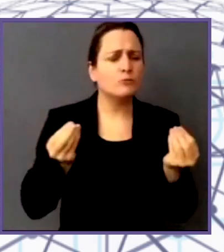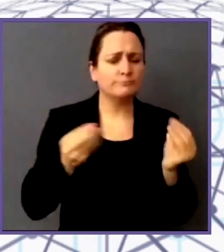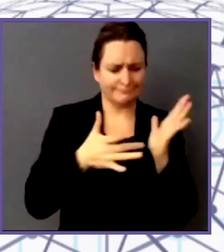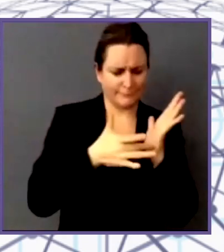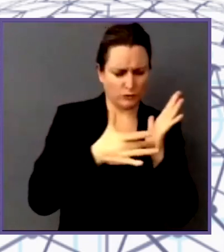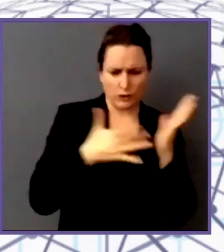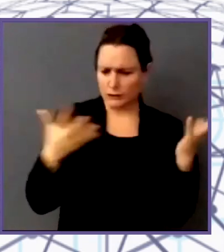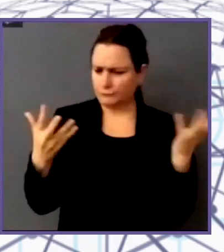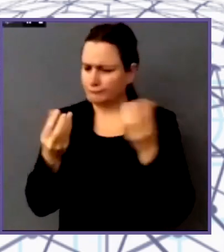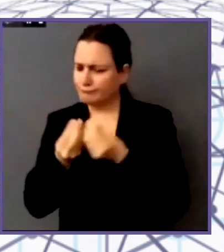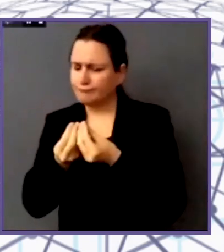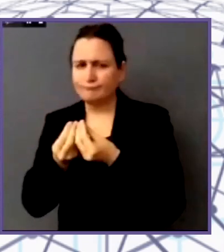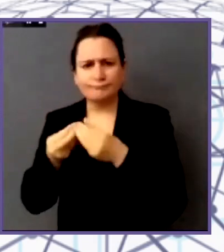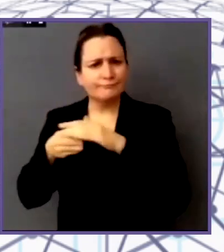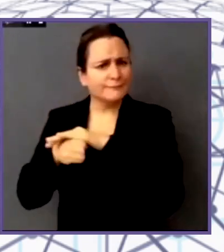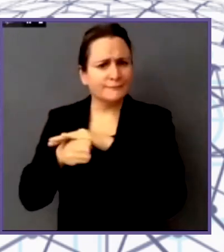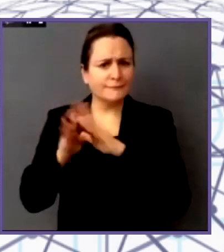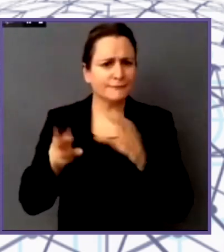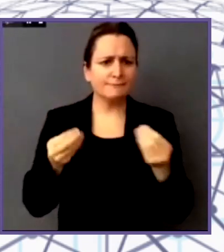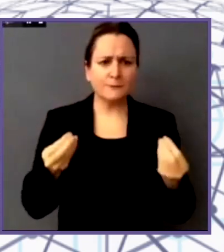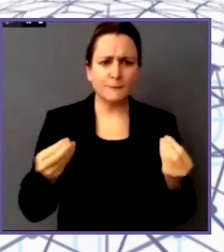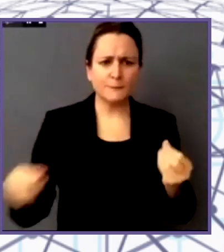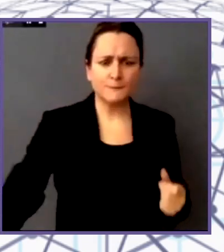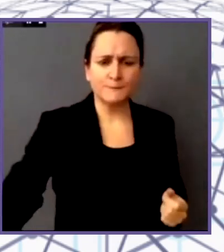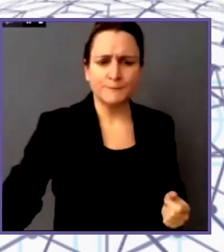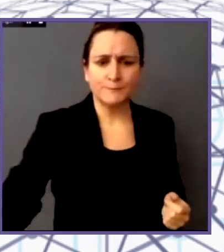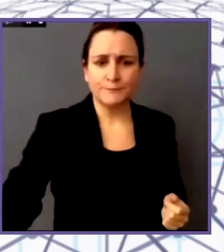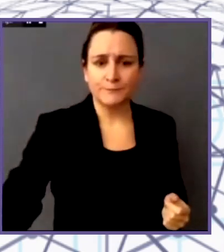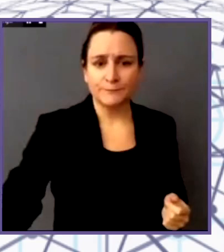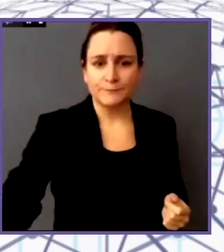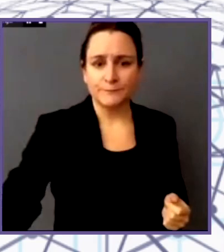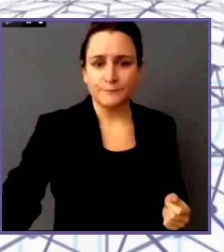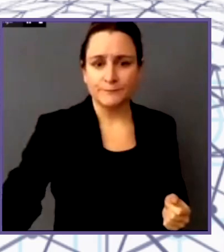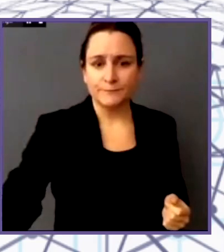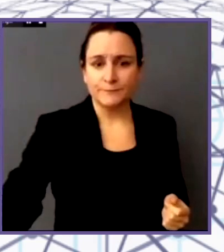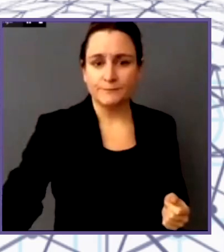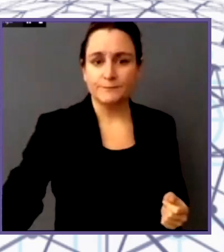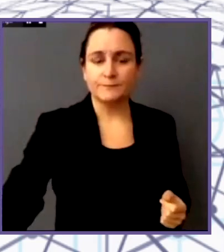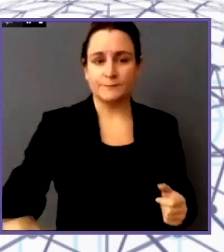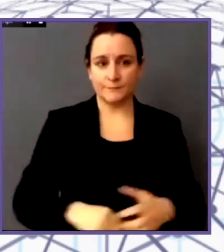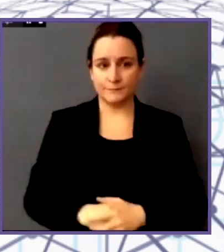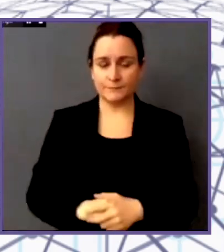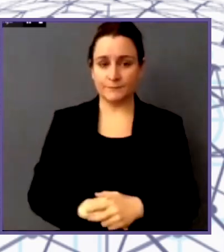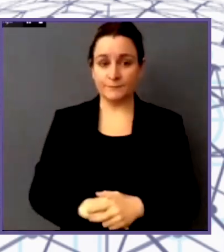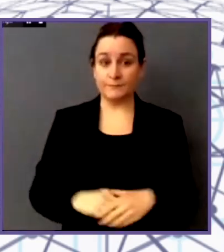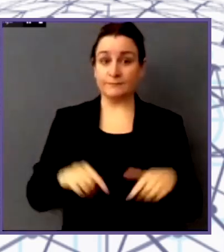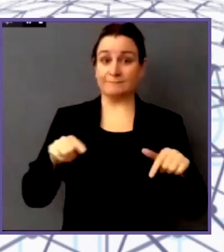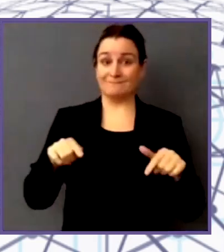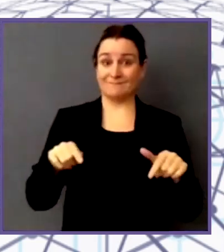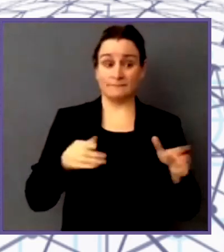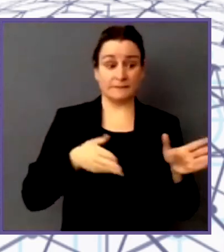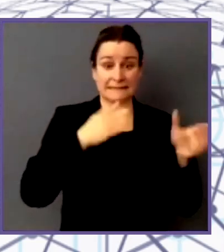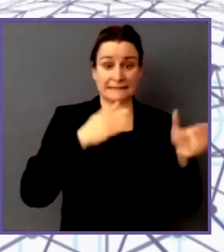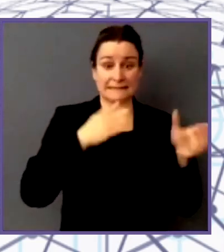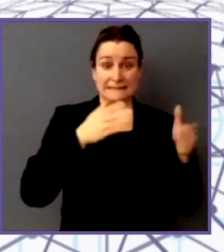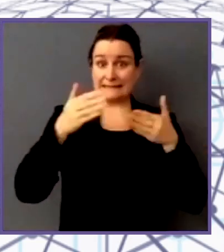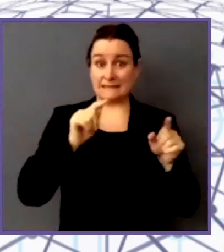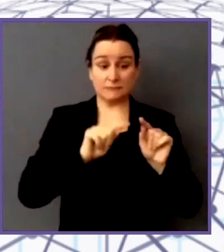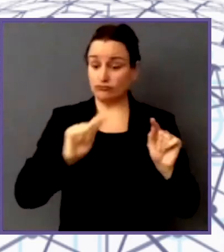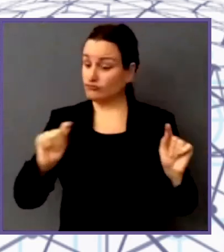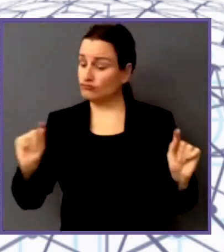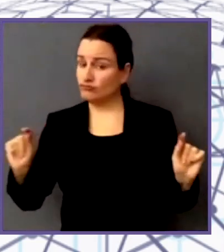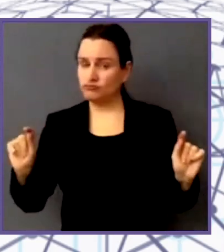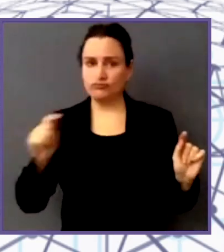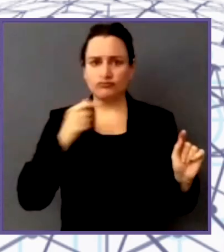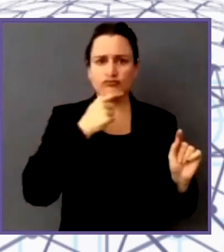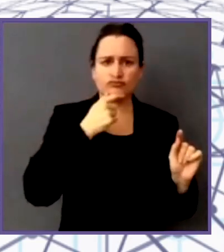gathered evidence on both the experiences of disabled people living in these 6 cities, their aspirations and their challenges,